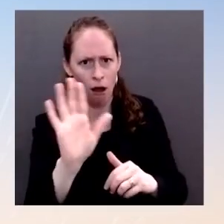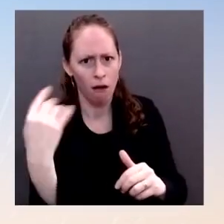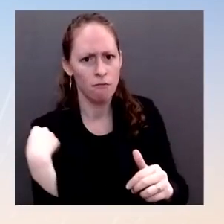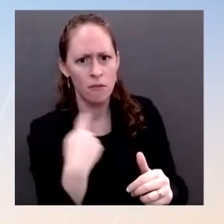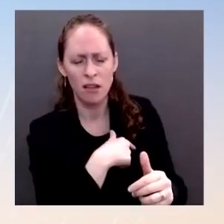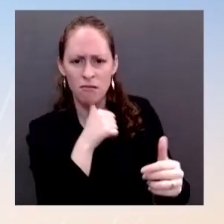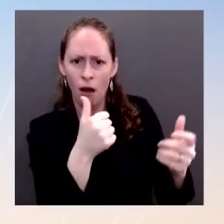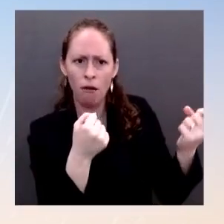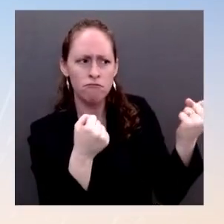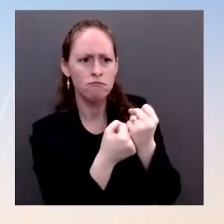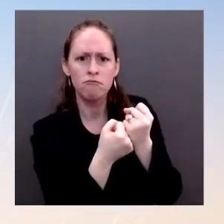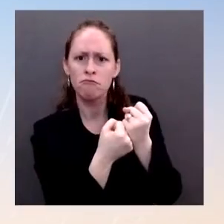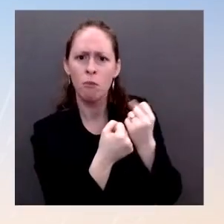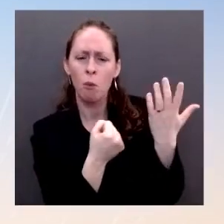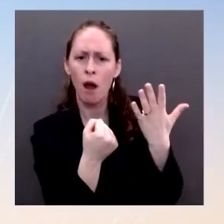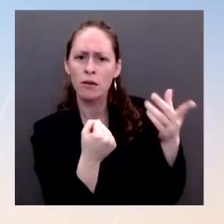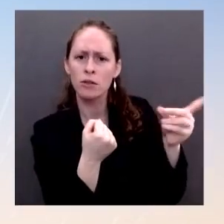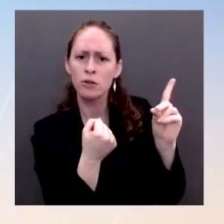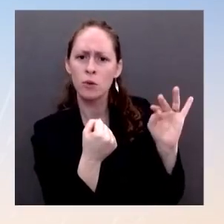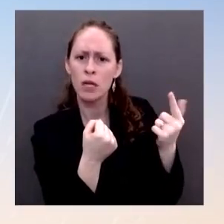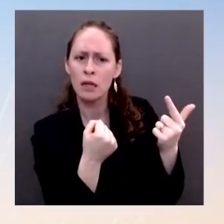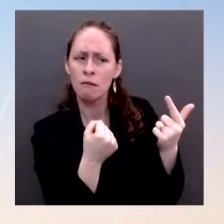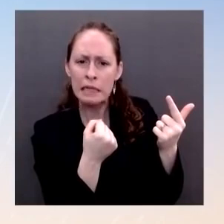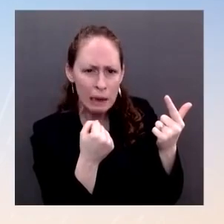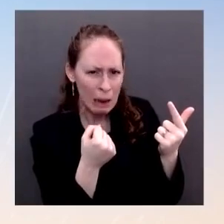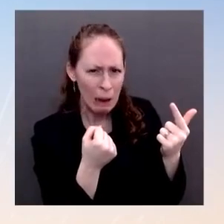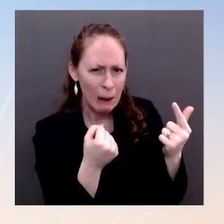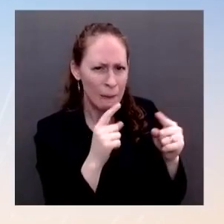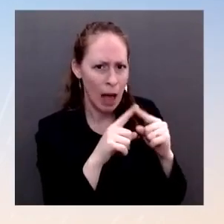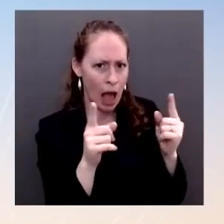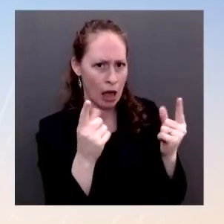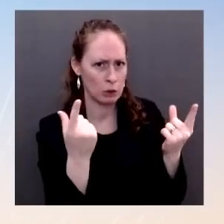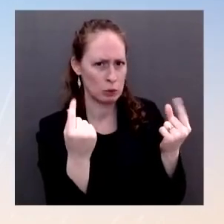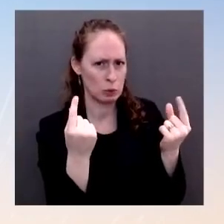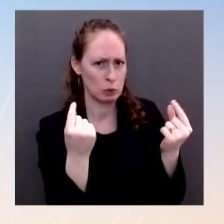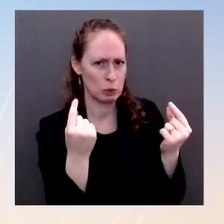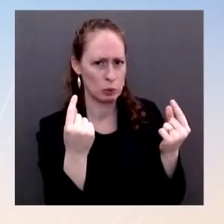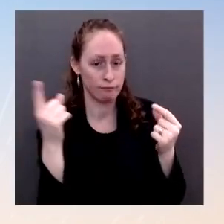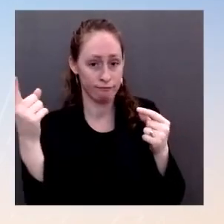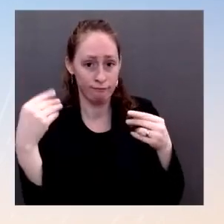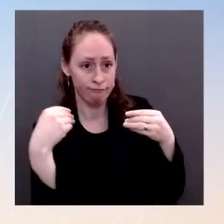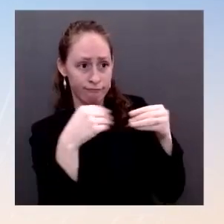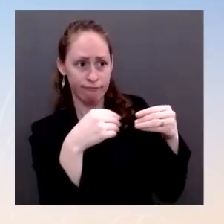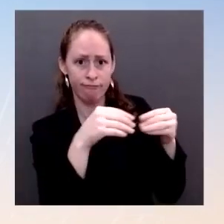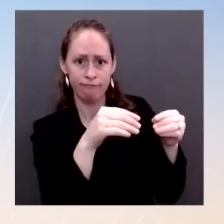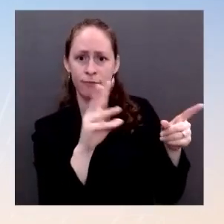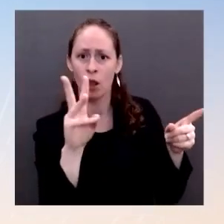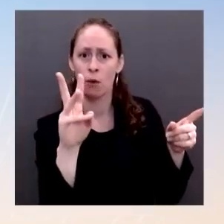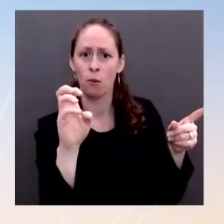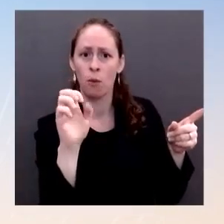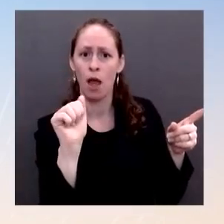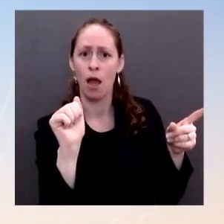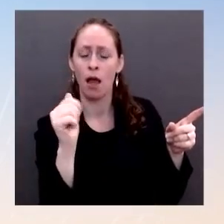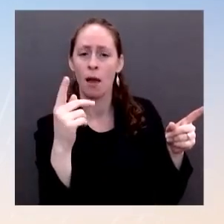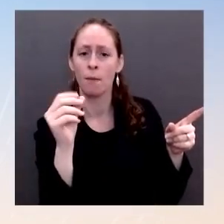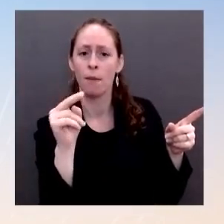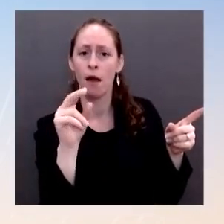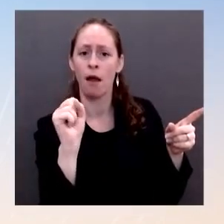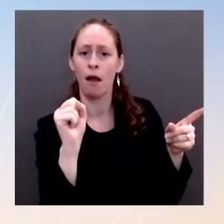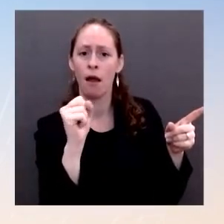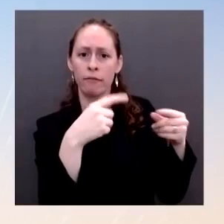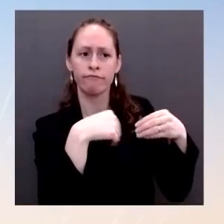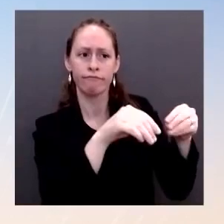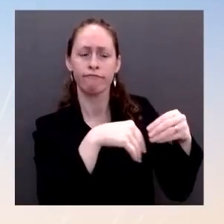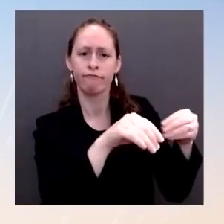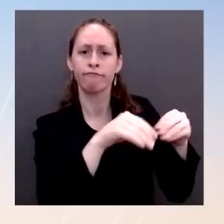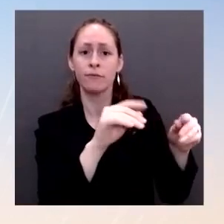I don't have any prediction of that at this point in time. Obviously, we have a long history of a relationship with Saudi Arabia, one where we raise